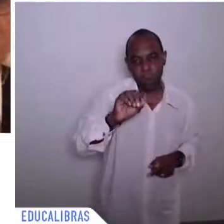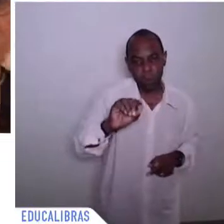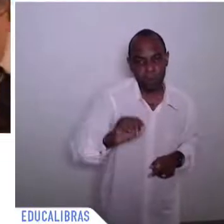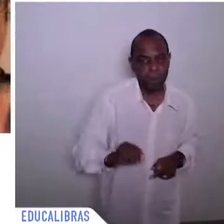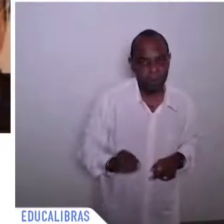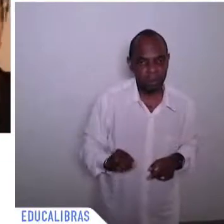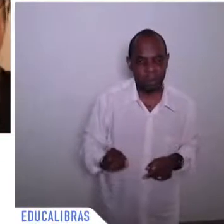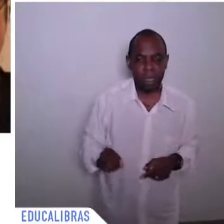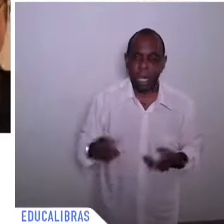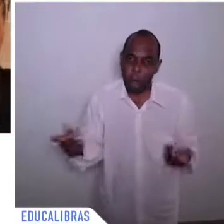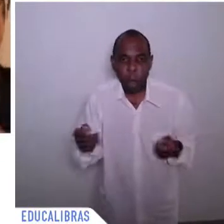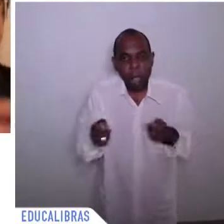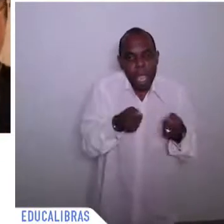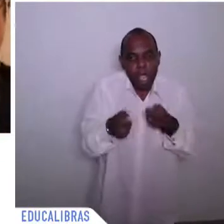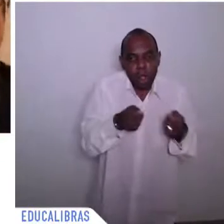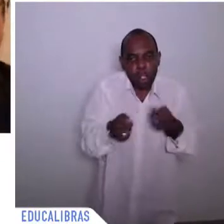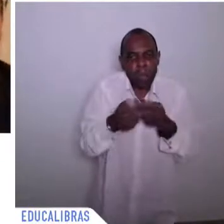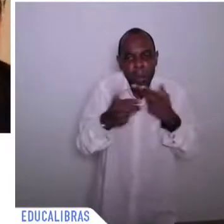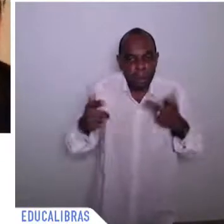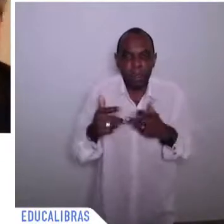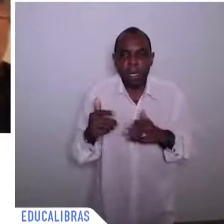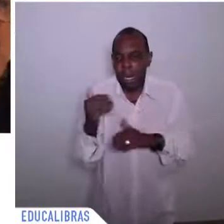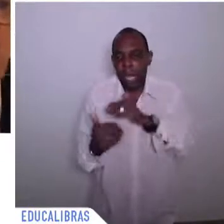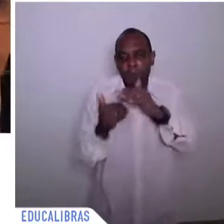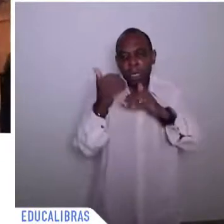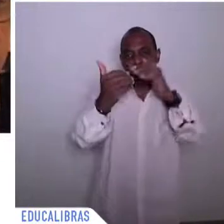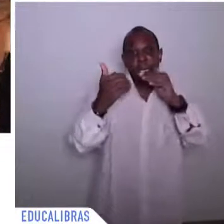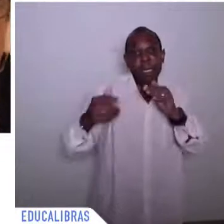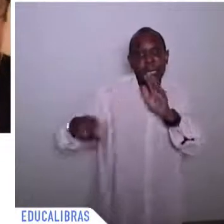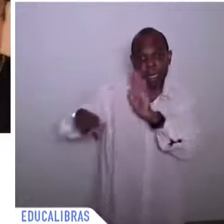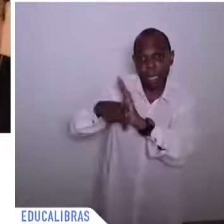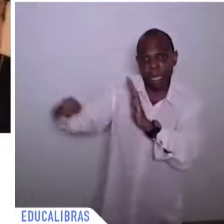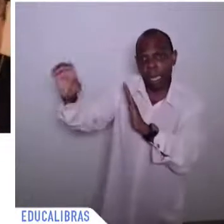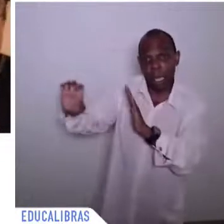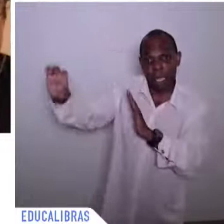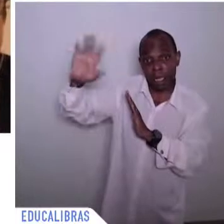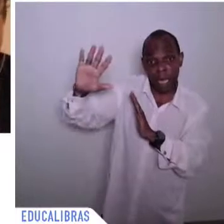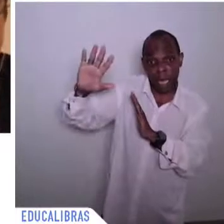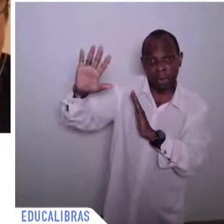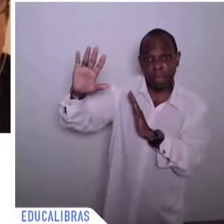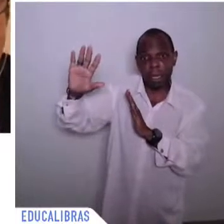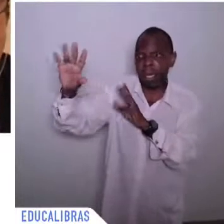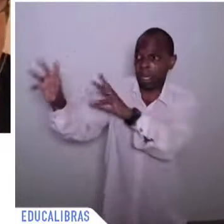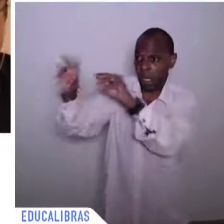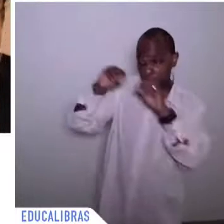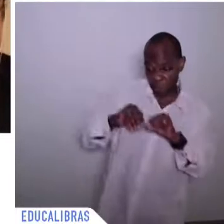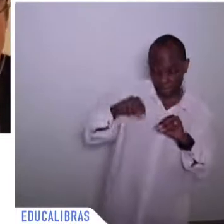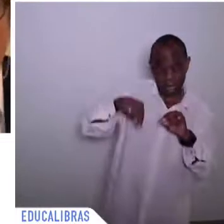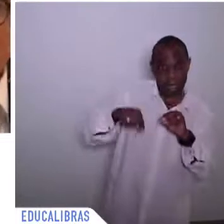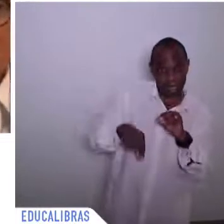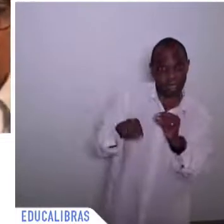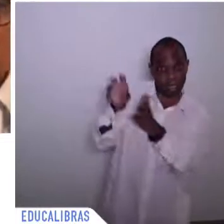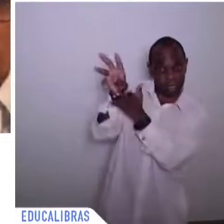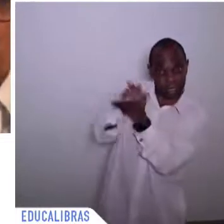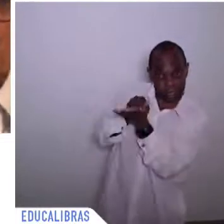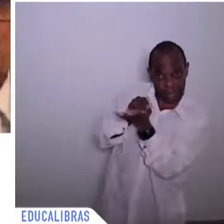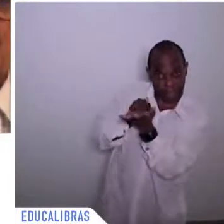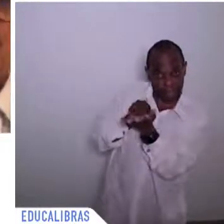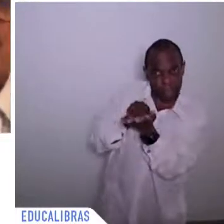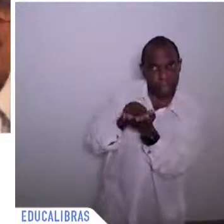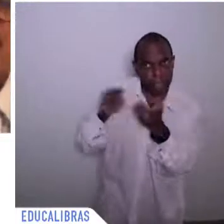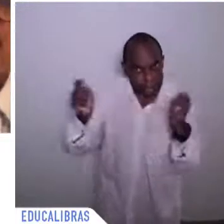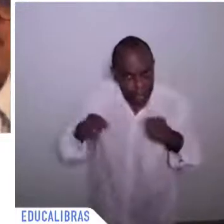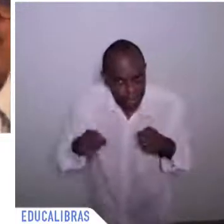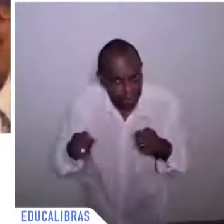new form of economic production, or how it would affect all the institutions in Europe. We